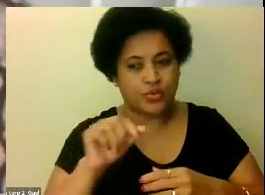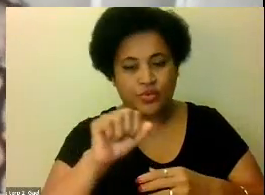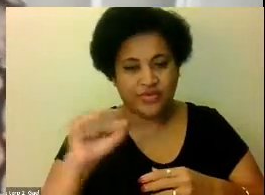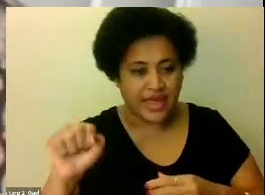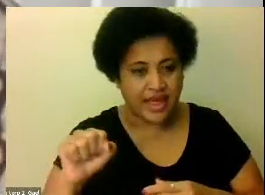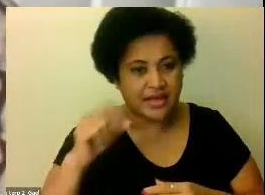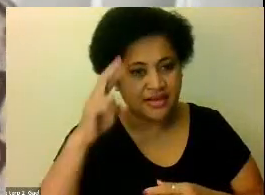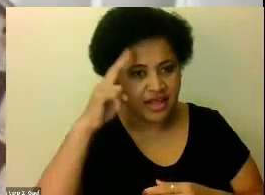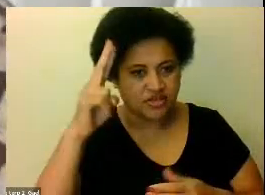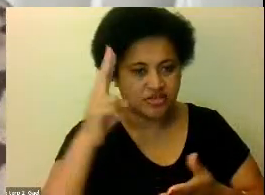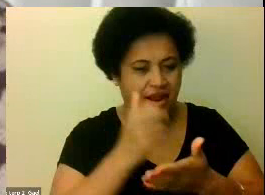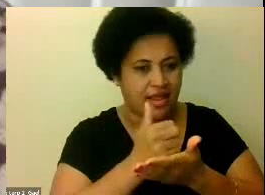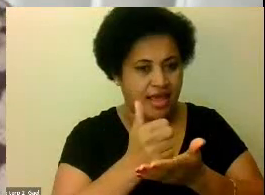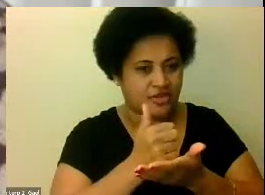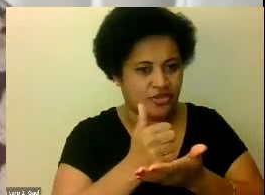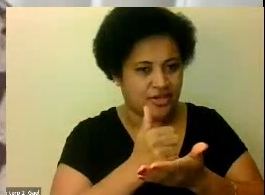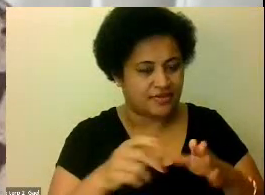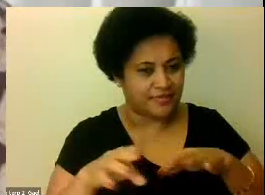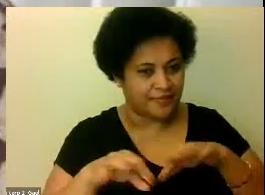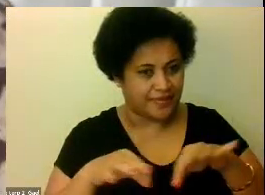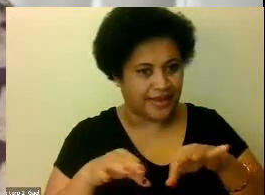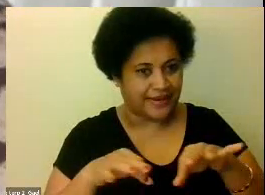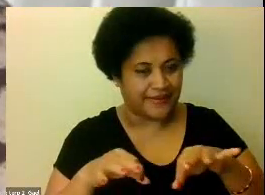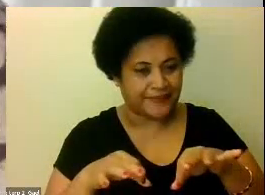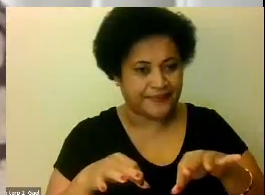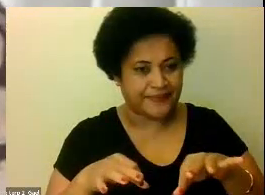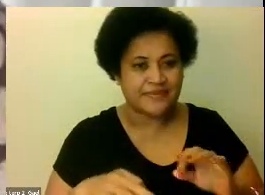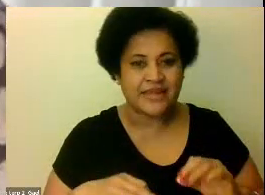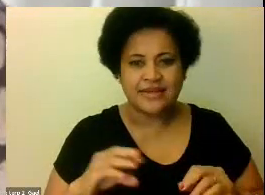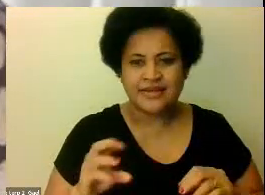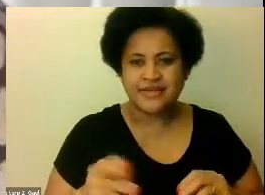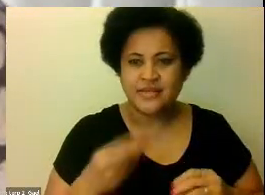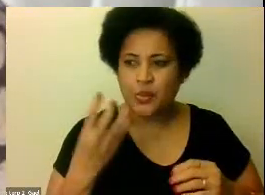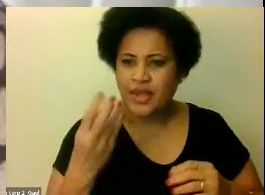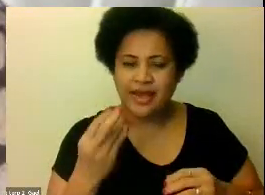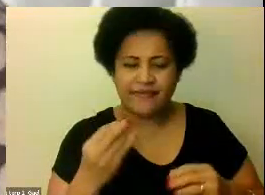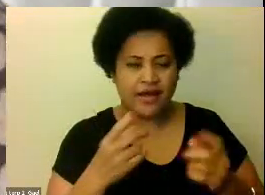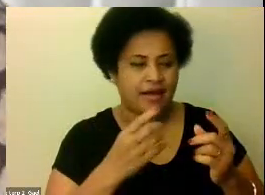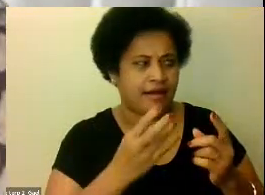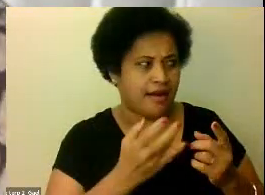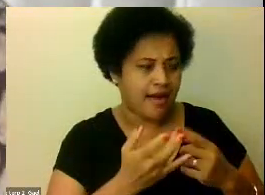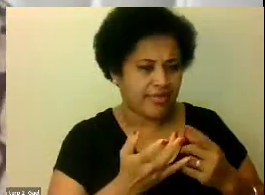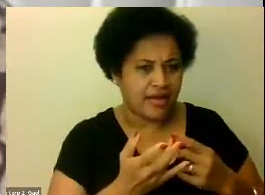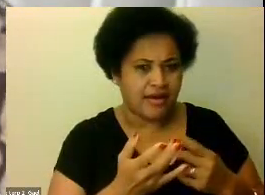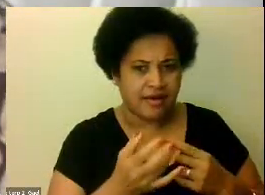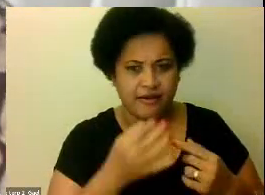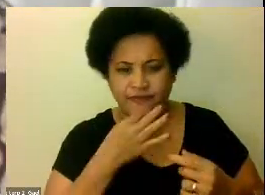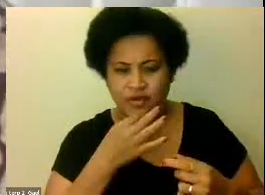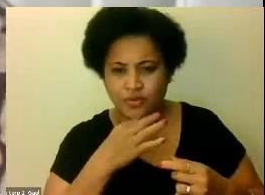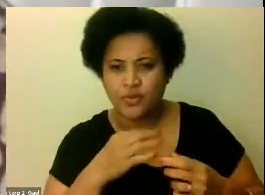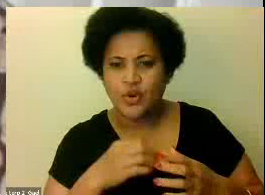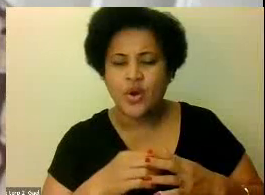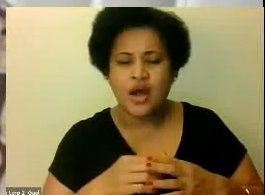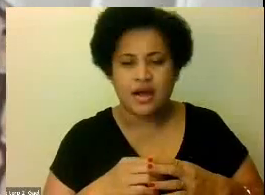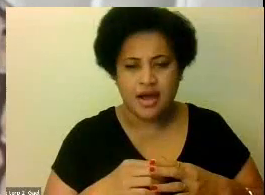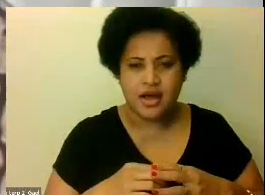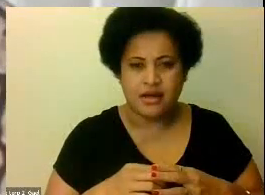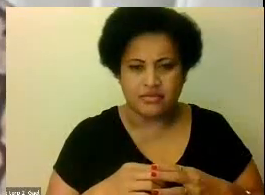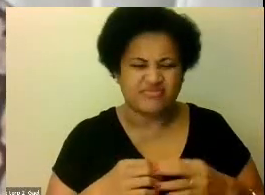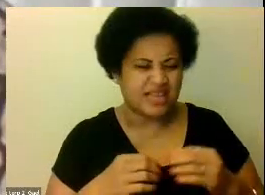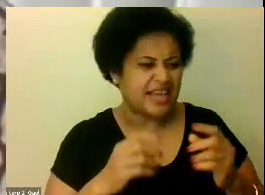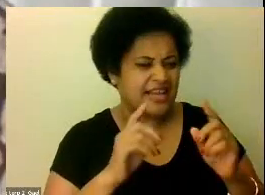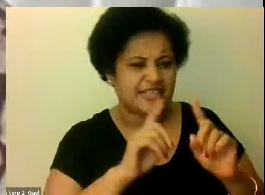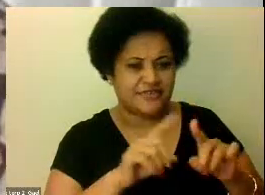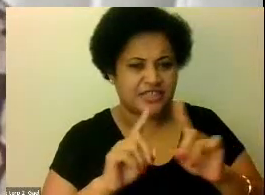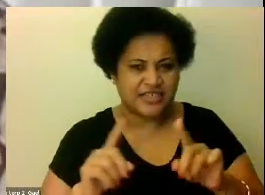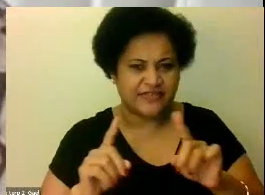kind of one of the reflections that we've had is, a number of national action plans, including Finland, France, Ireland, Japan,